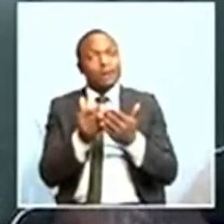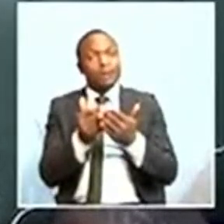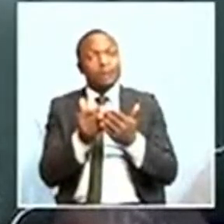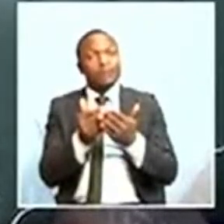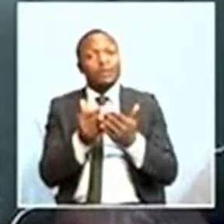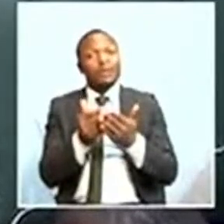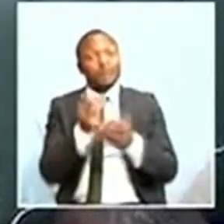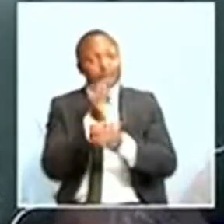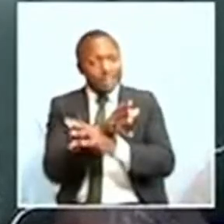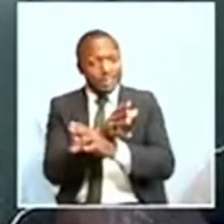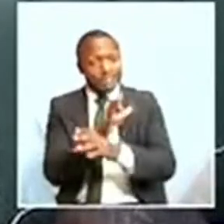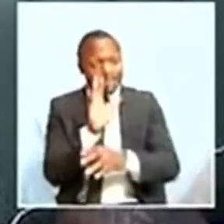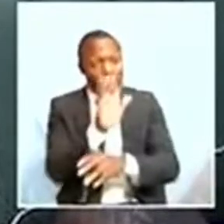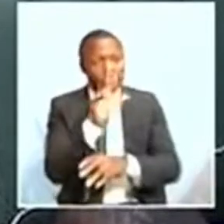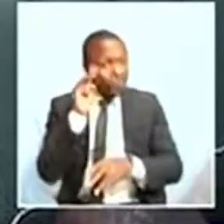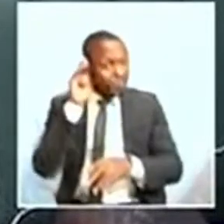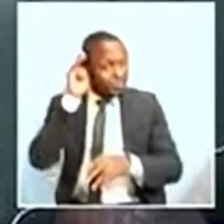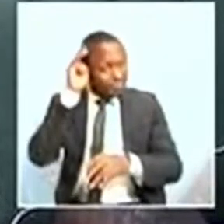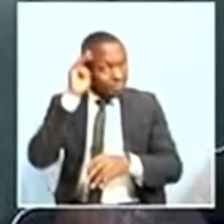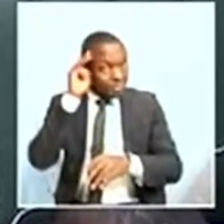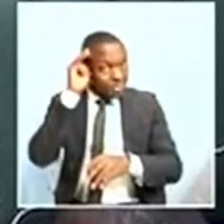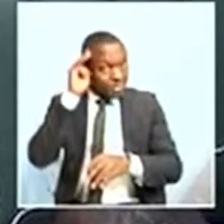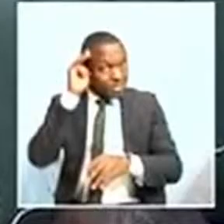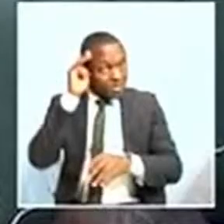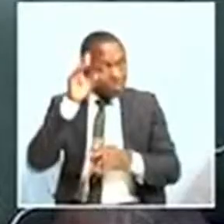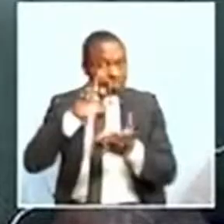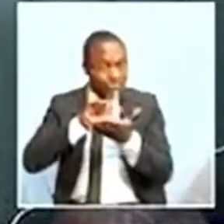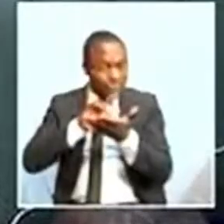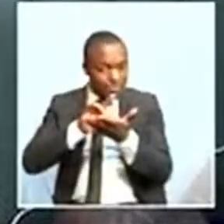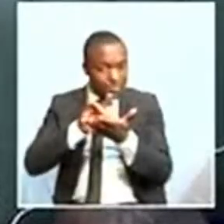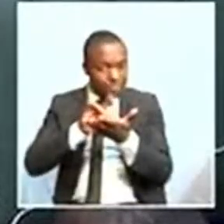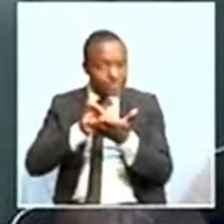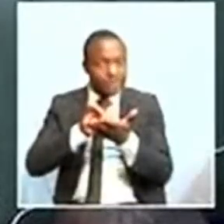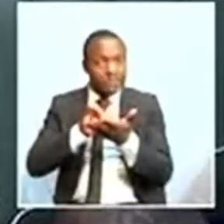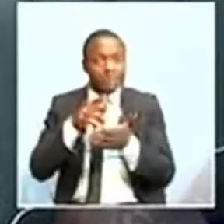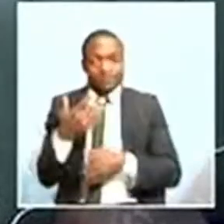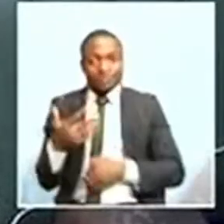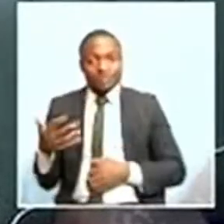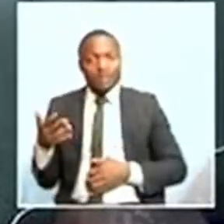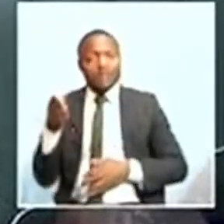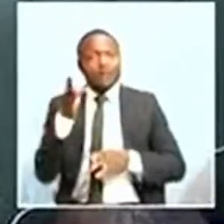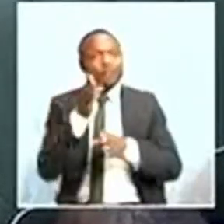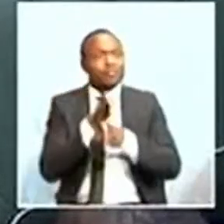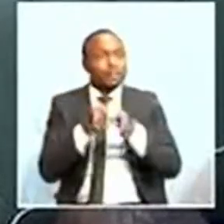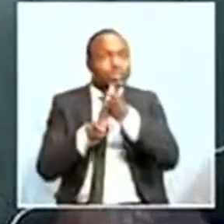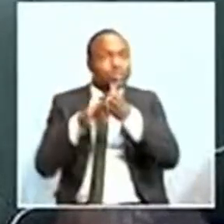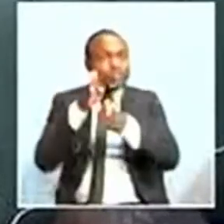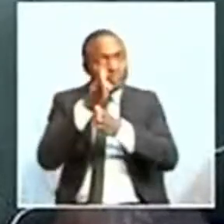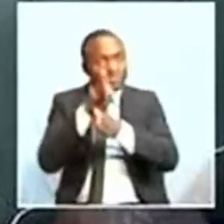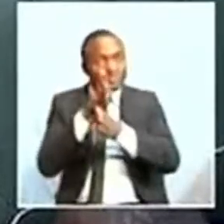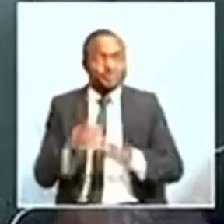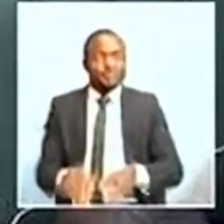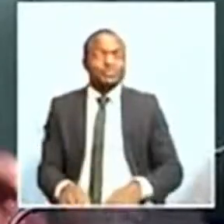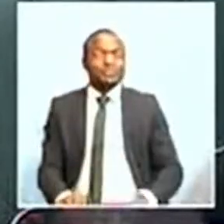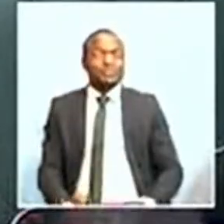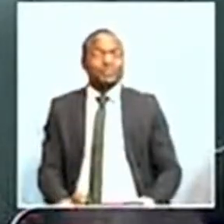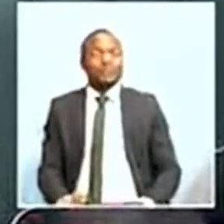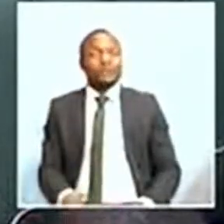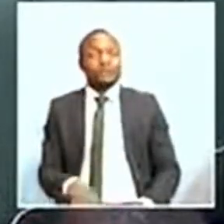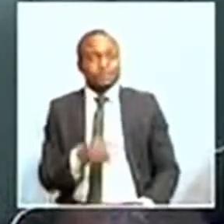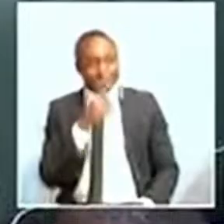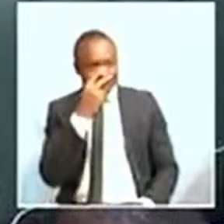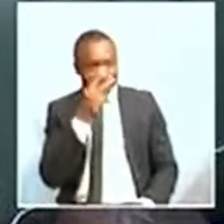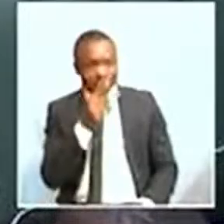ministry in terms of drugs, materials, infrastructure? We are looking